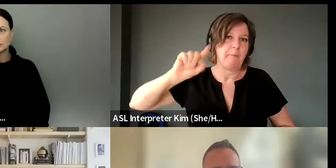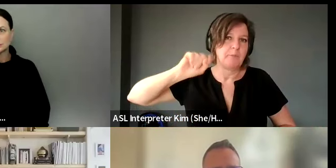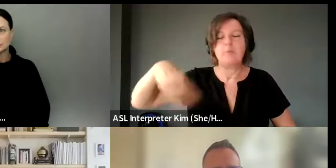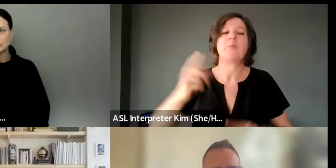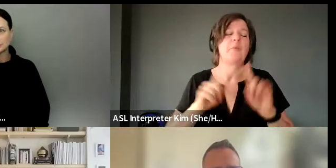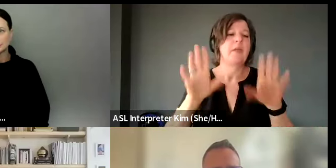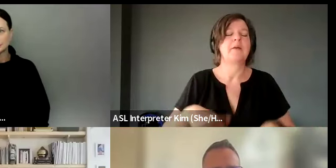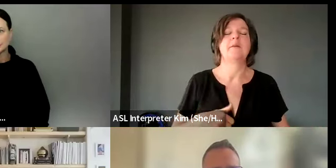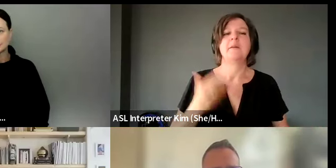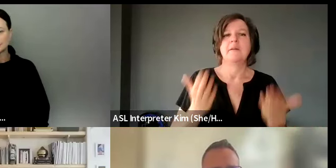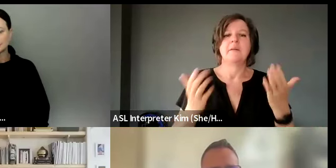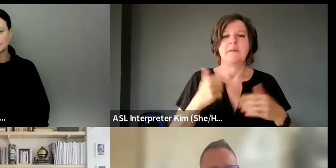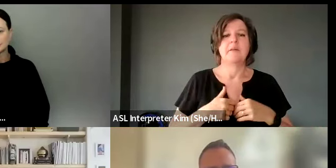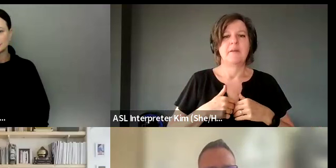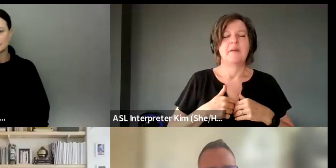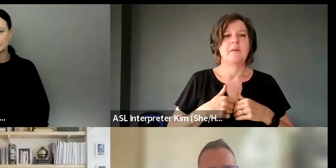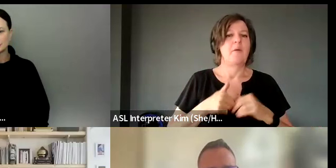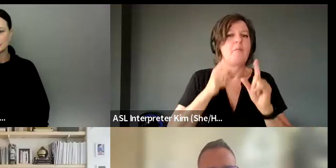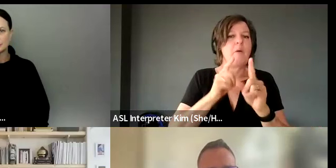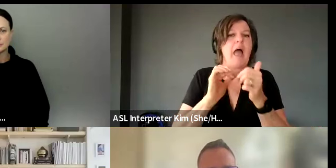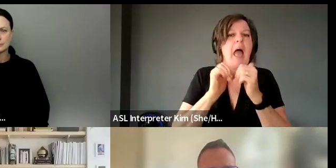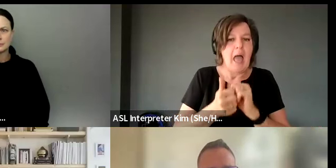So maybe I think it's all about how we schedule.